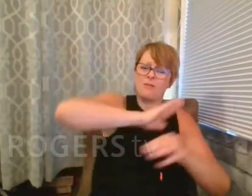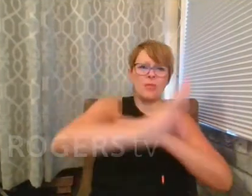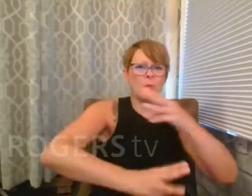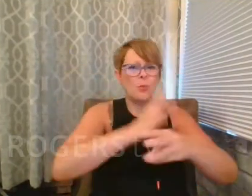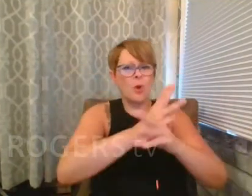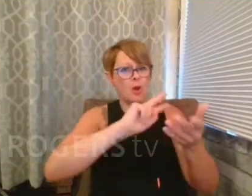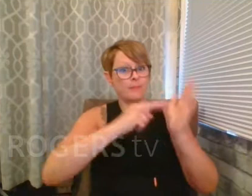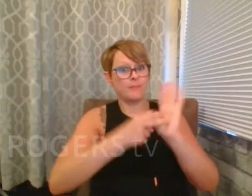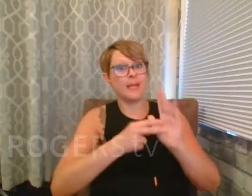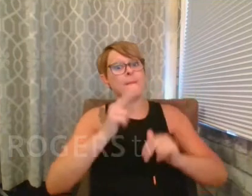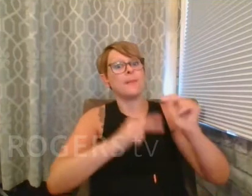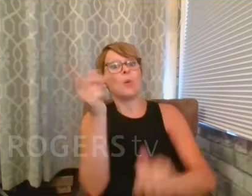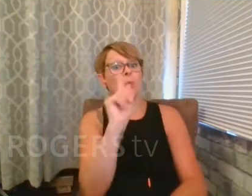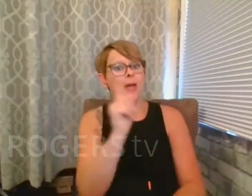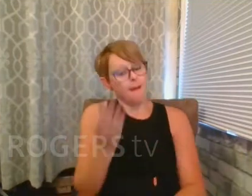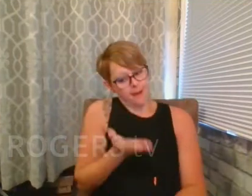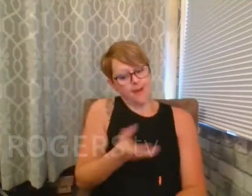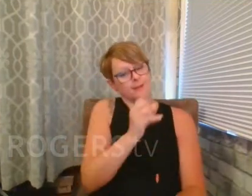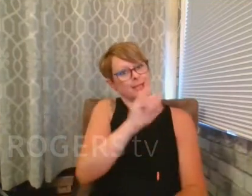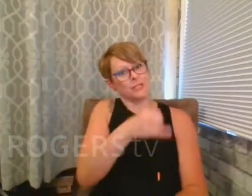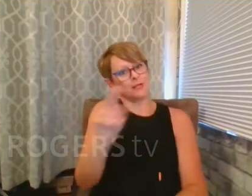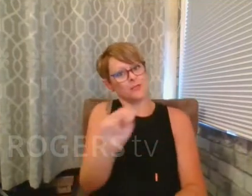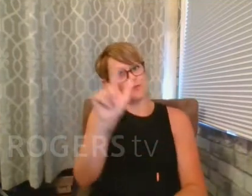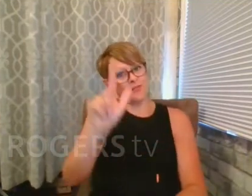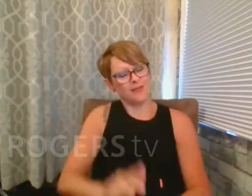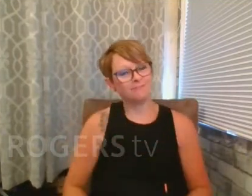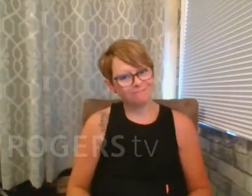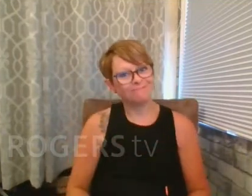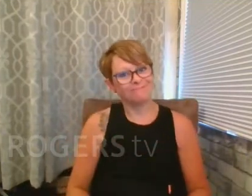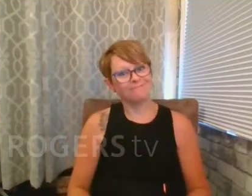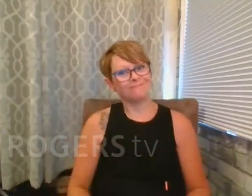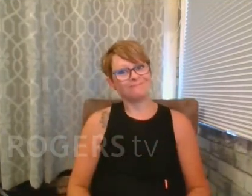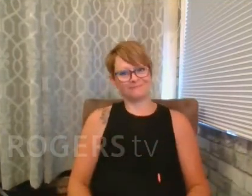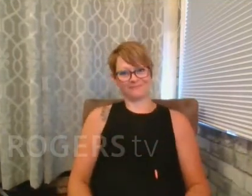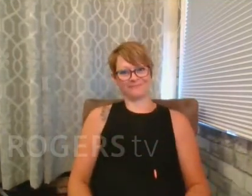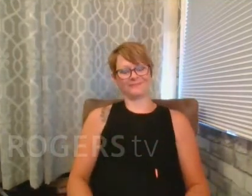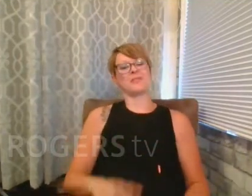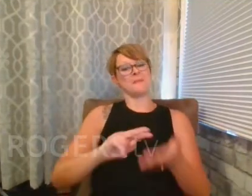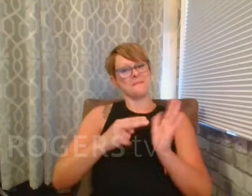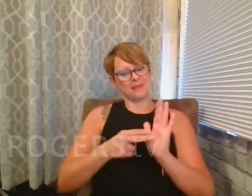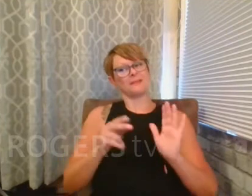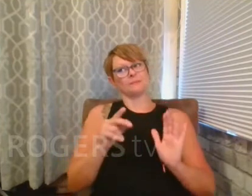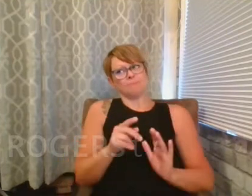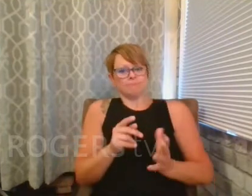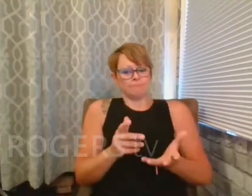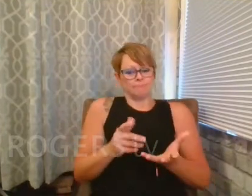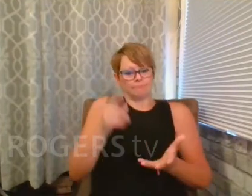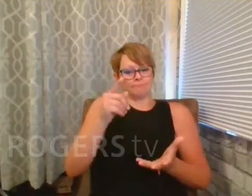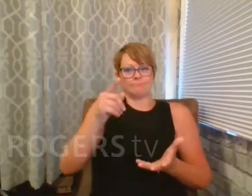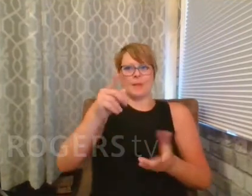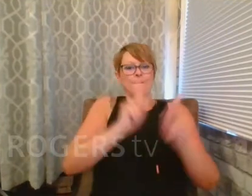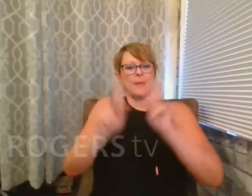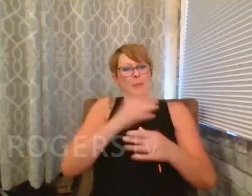St. John's. And, it's to be able to appreciate the diversity. And so we always tell